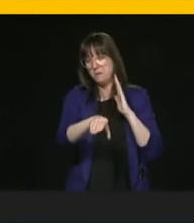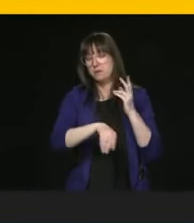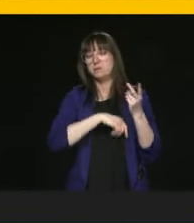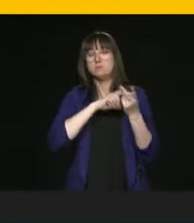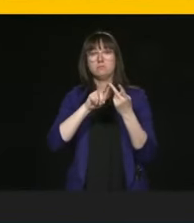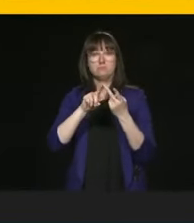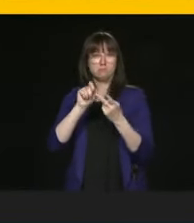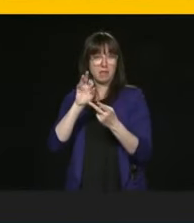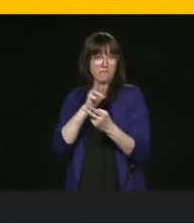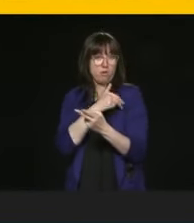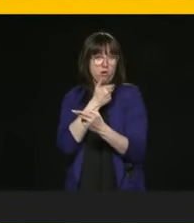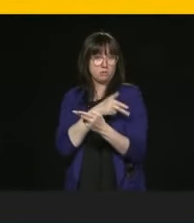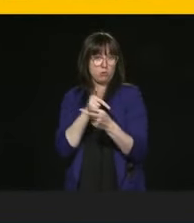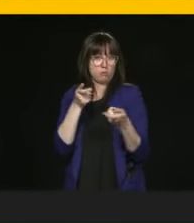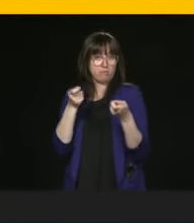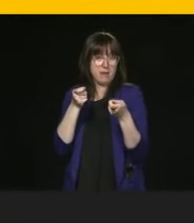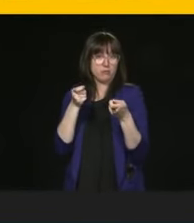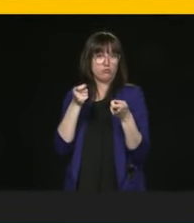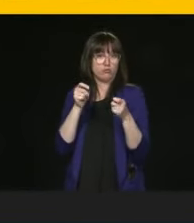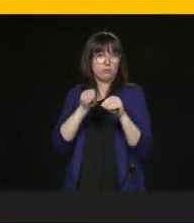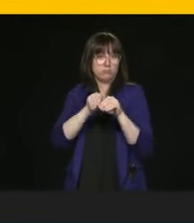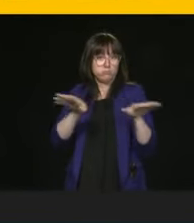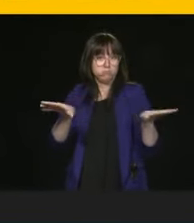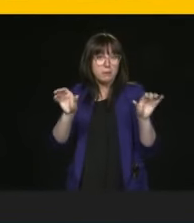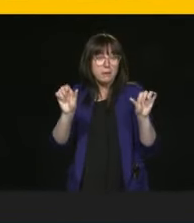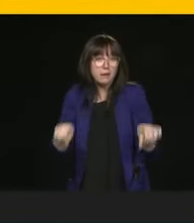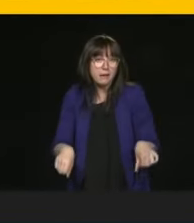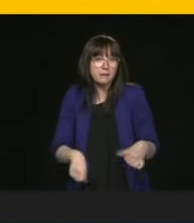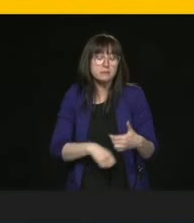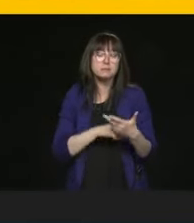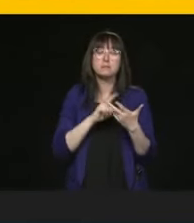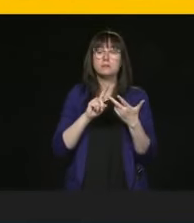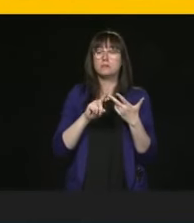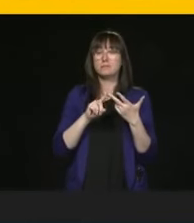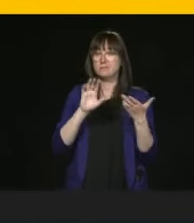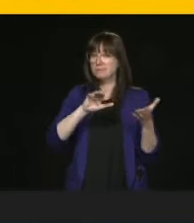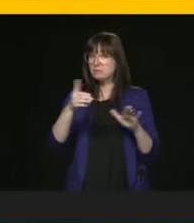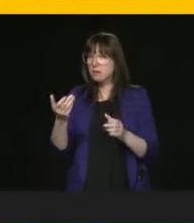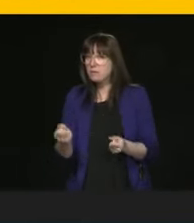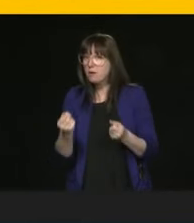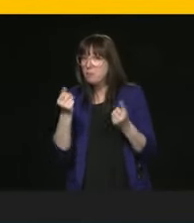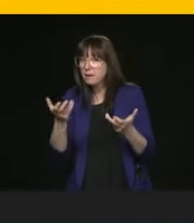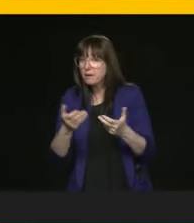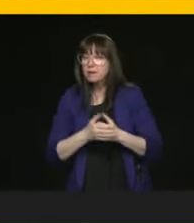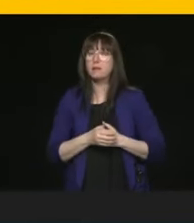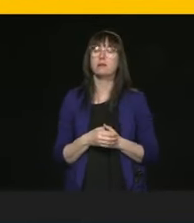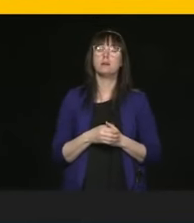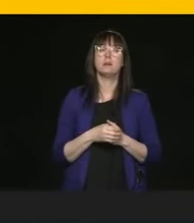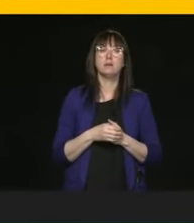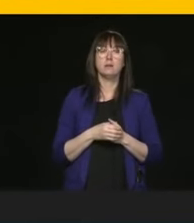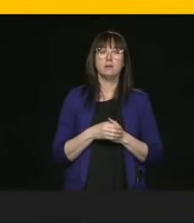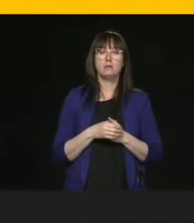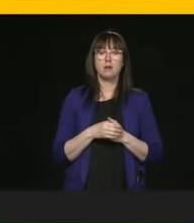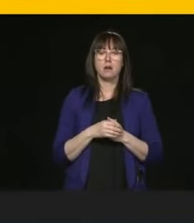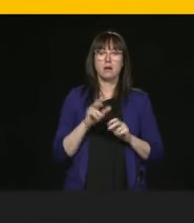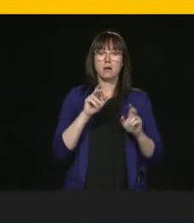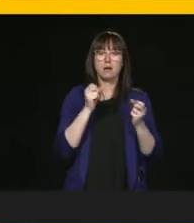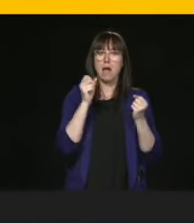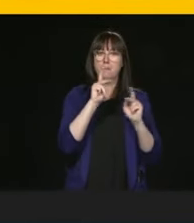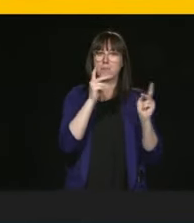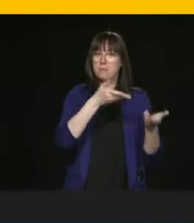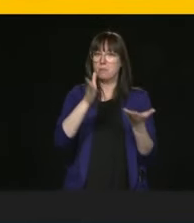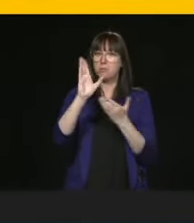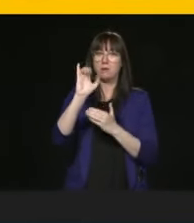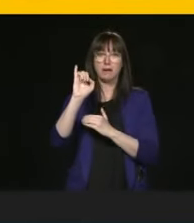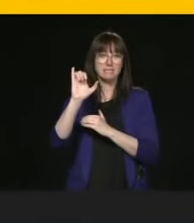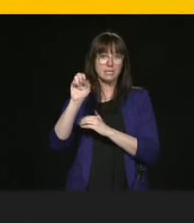also about the number of deaths, the number of emergency intensive care units that are needed. And it's